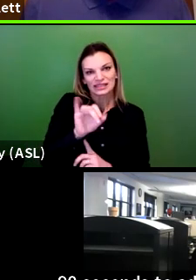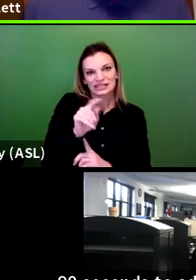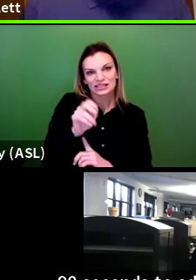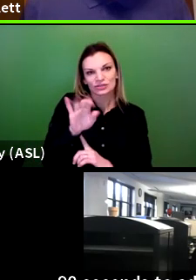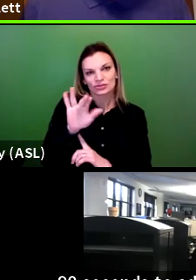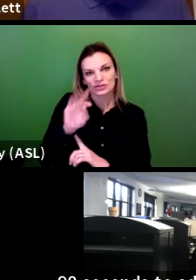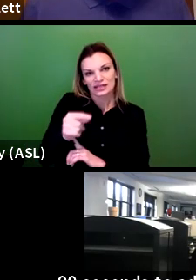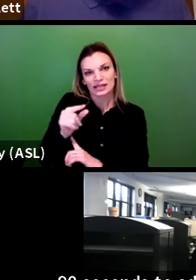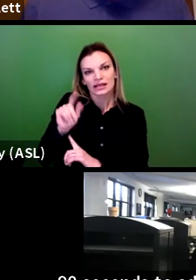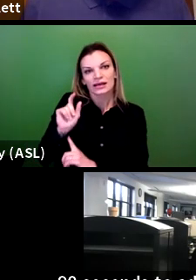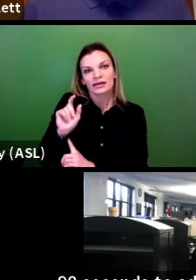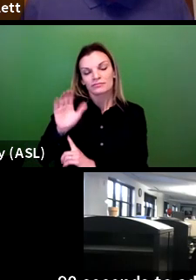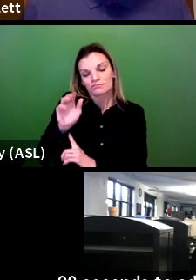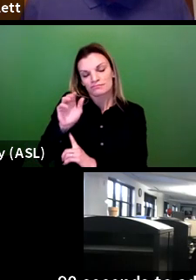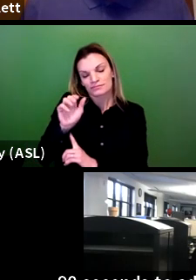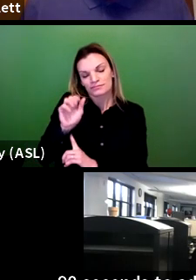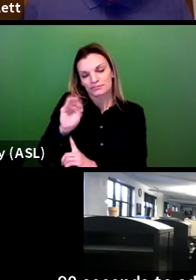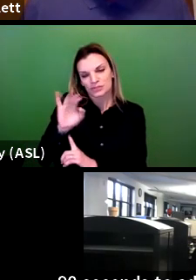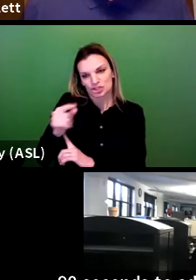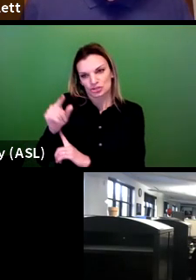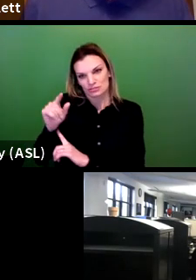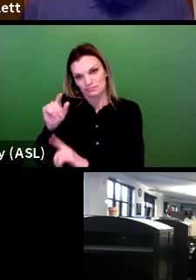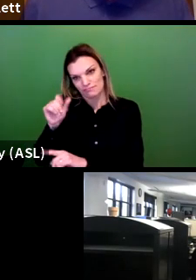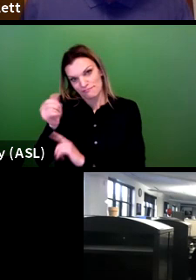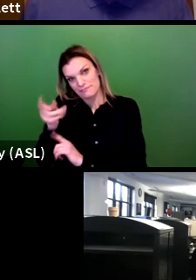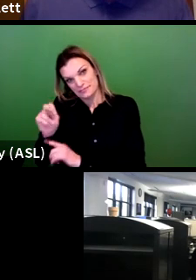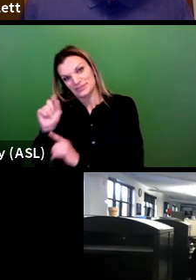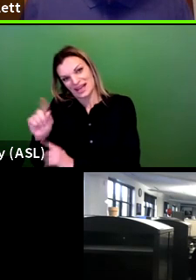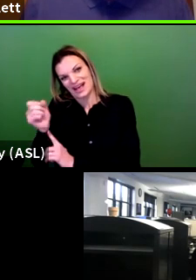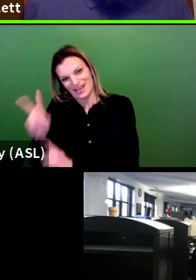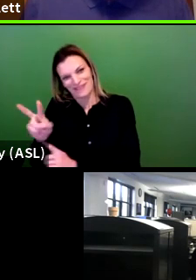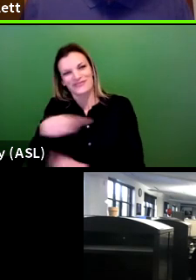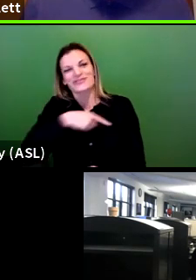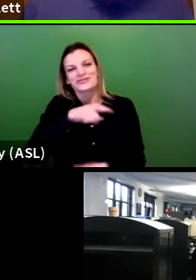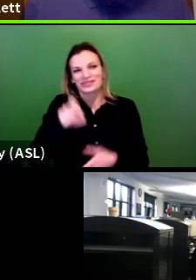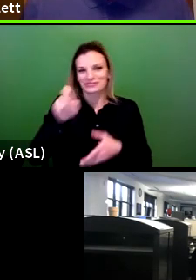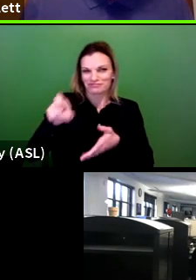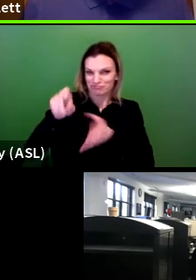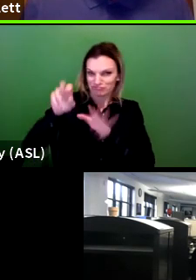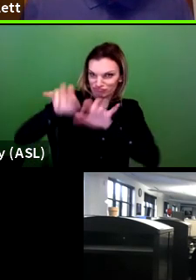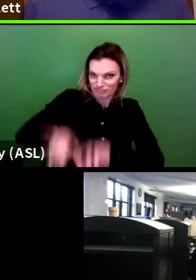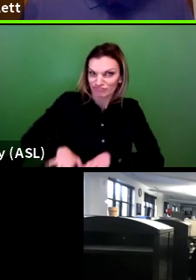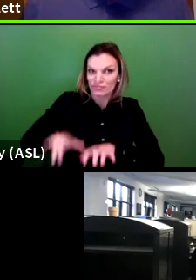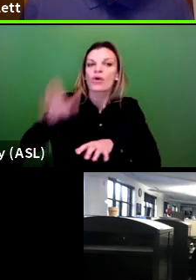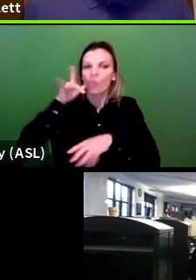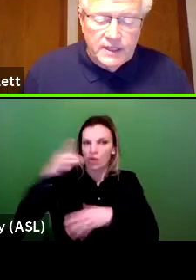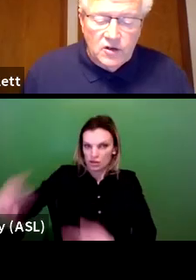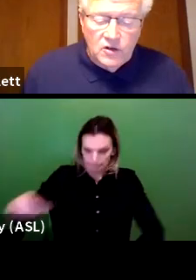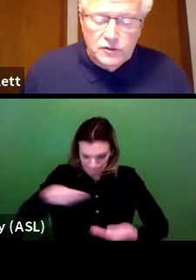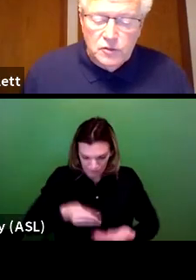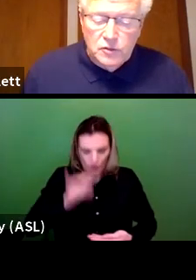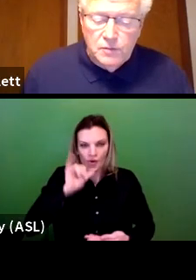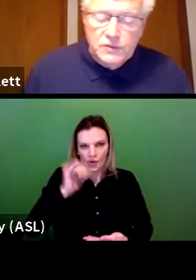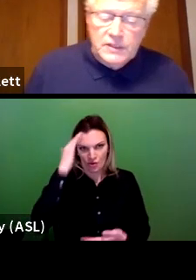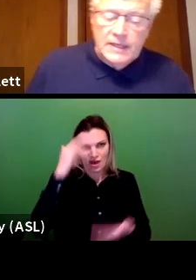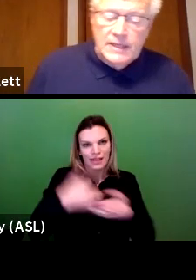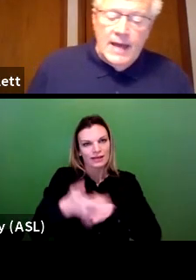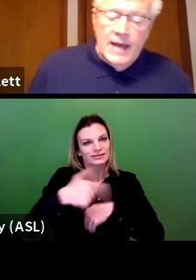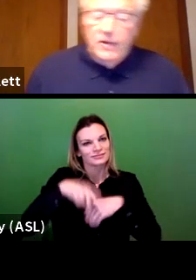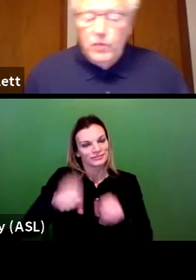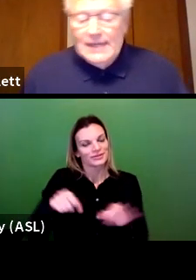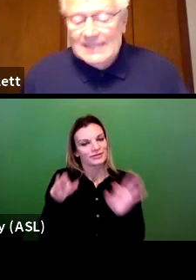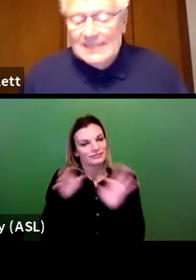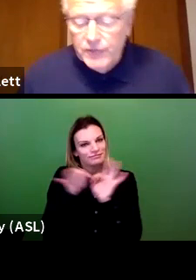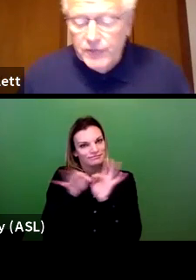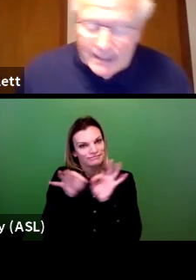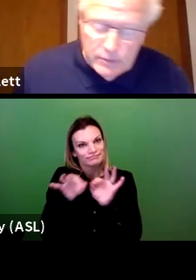redistricting@michigan.gov, and the Department of State will provide your written thoughts to the commission. Public comment sign-up links are also posted